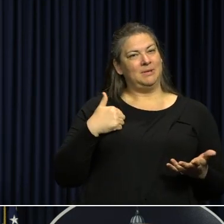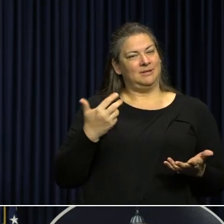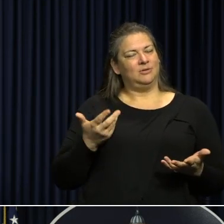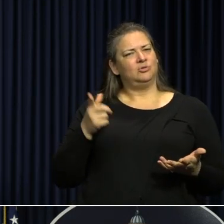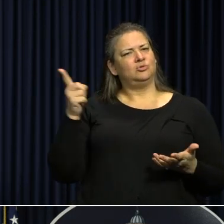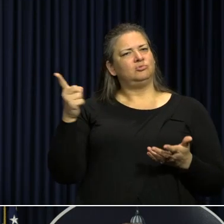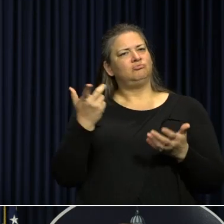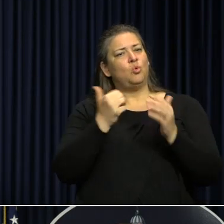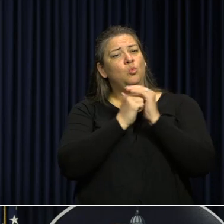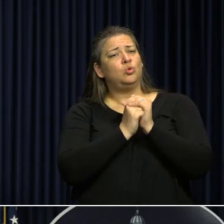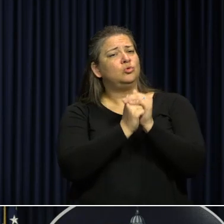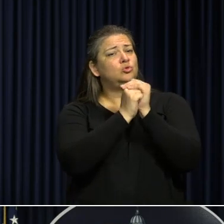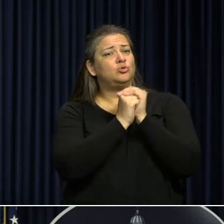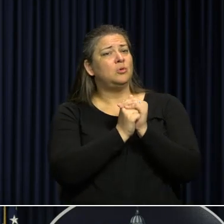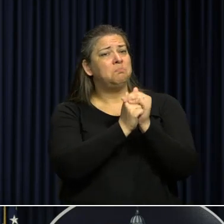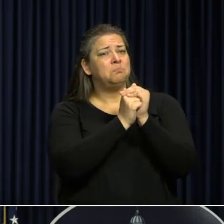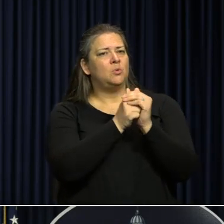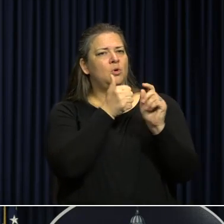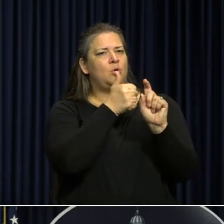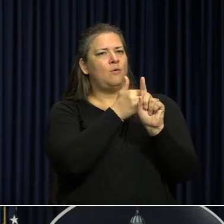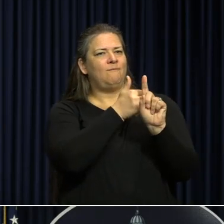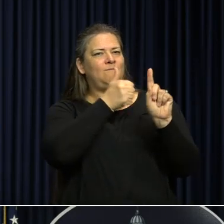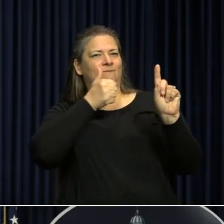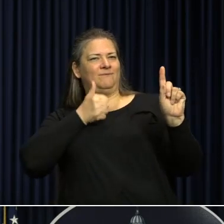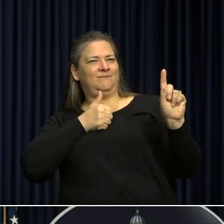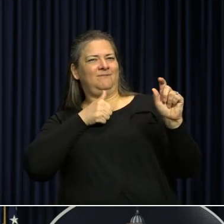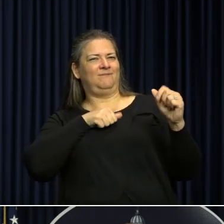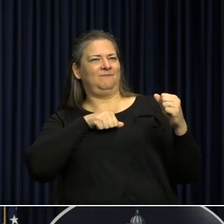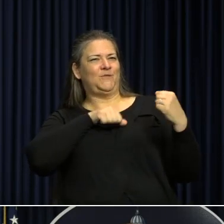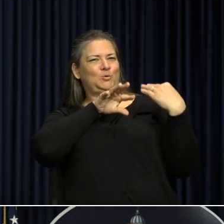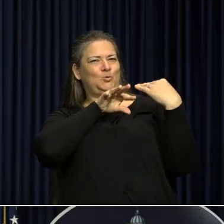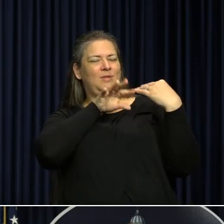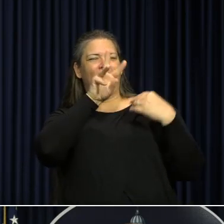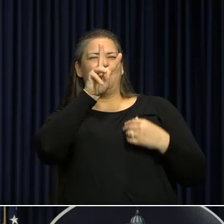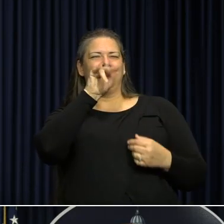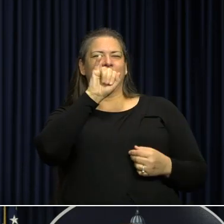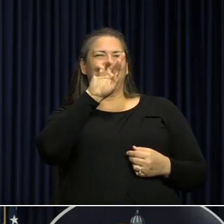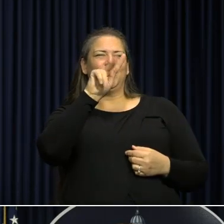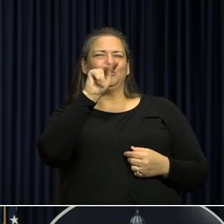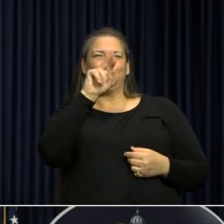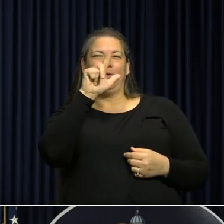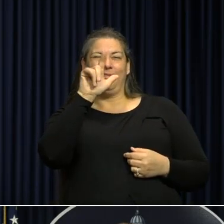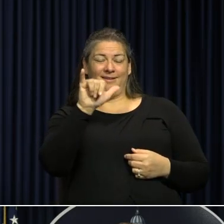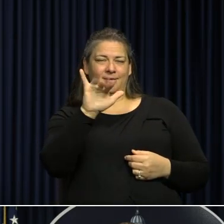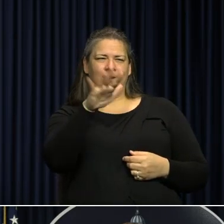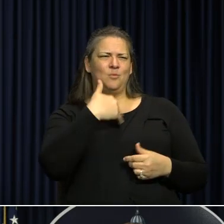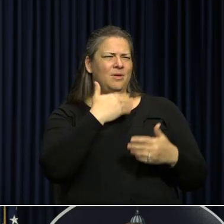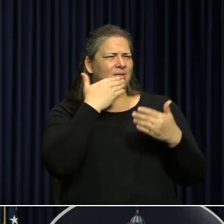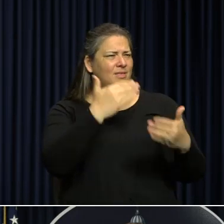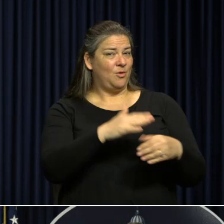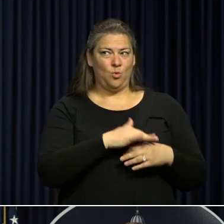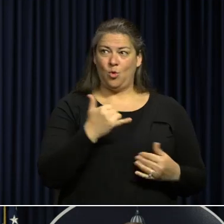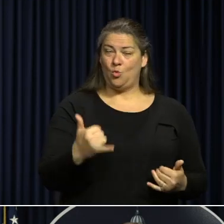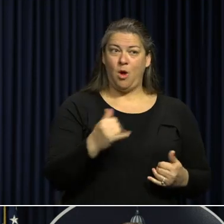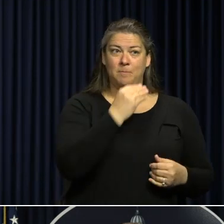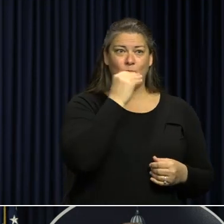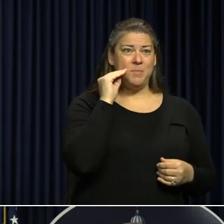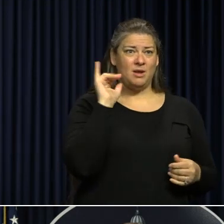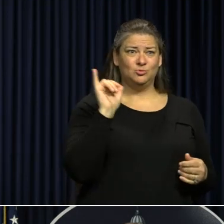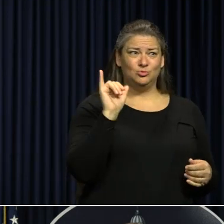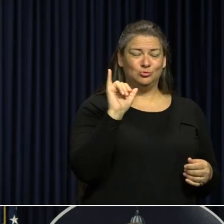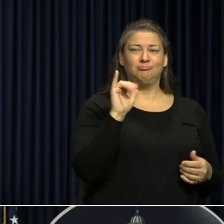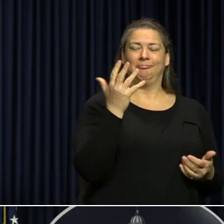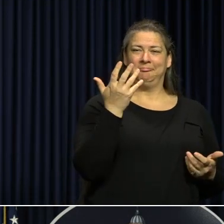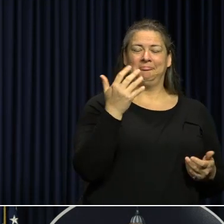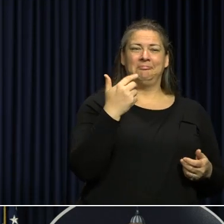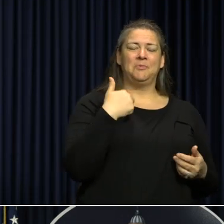worshiping remotely, virtually. I want to thank, it's Sunday, I want to thank, and it's Ramadan too, I want to thank all of